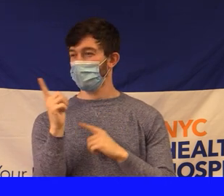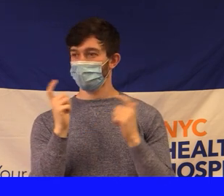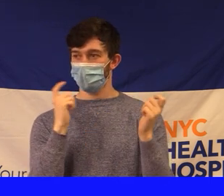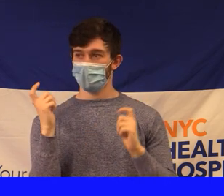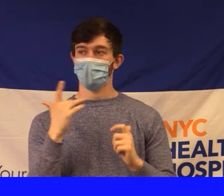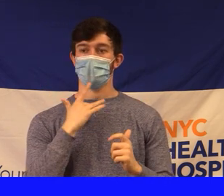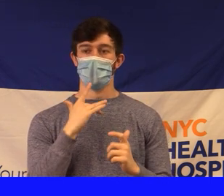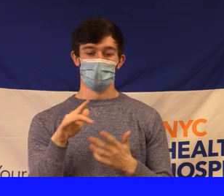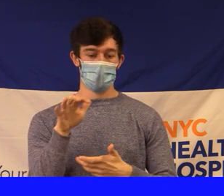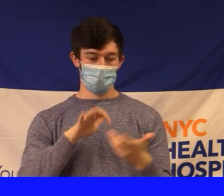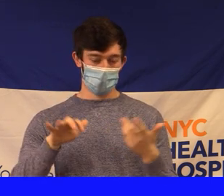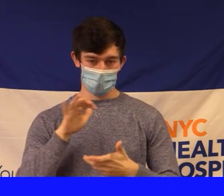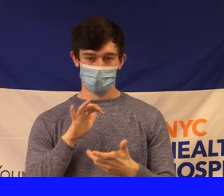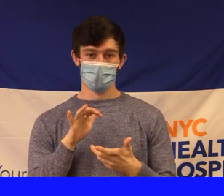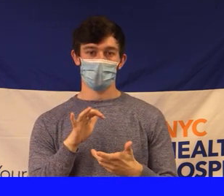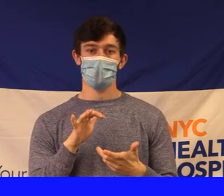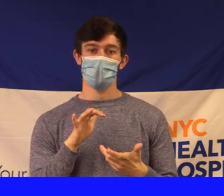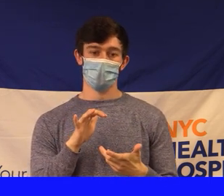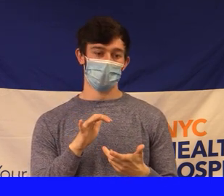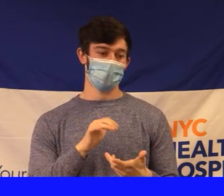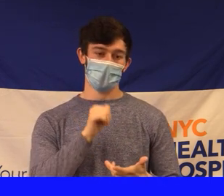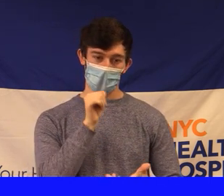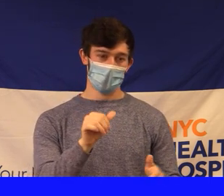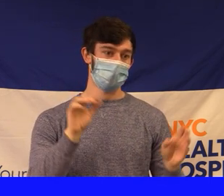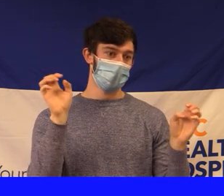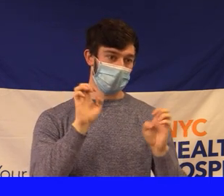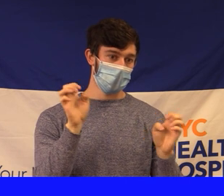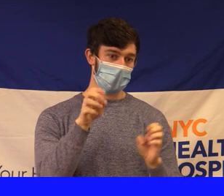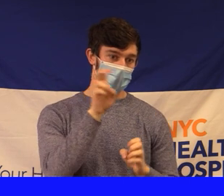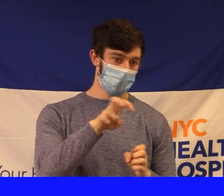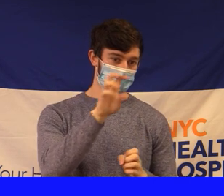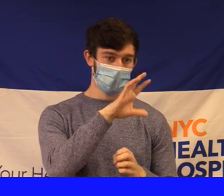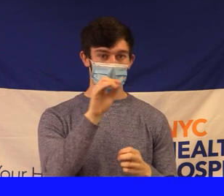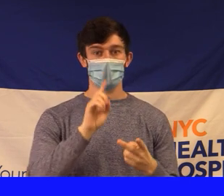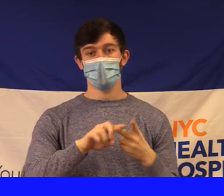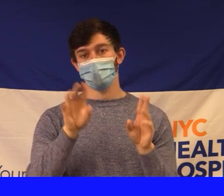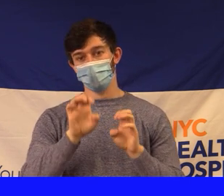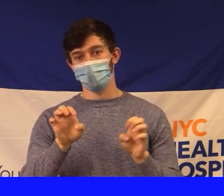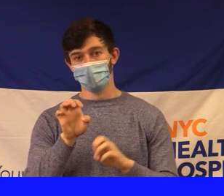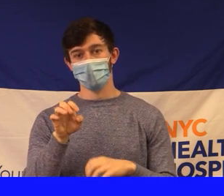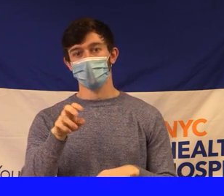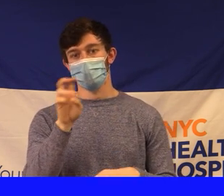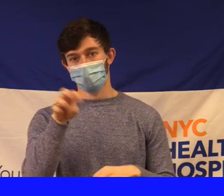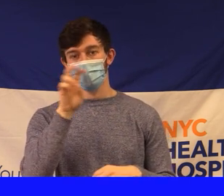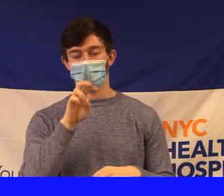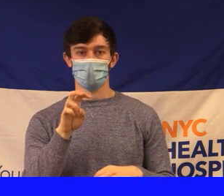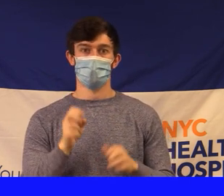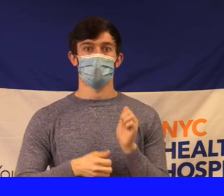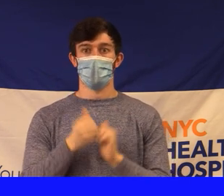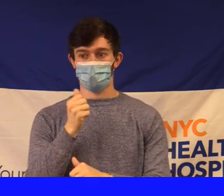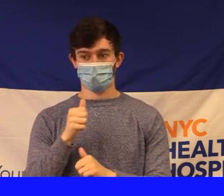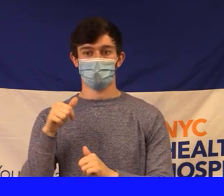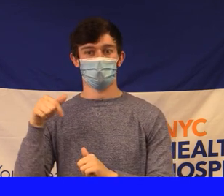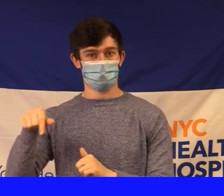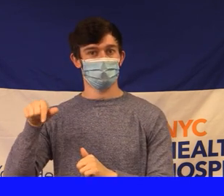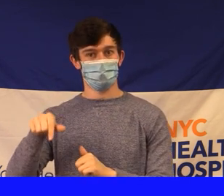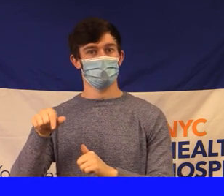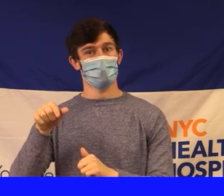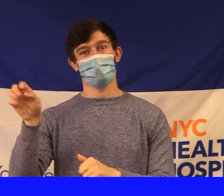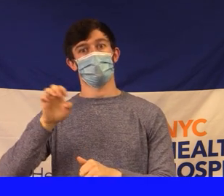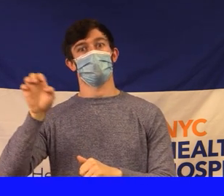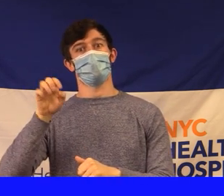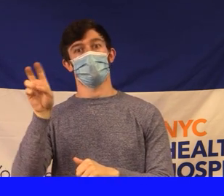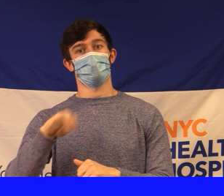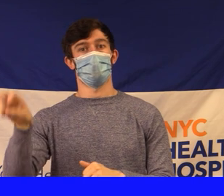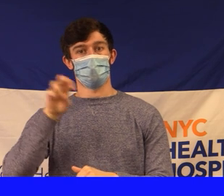there's a mix of kind of low acuity, non-urgent trips. These were almost all very urgent, high acuity trips. And we